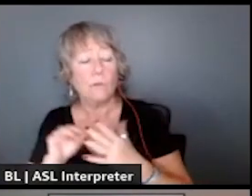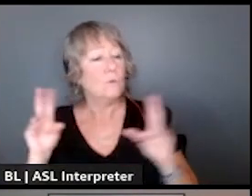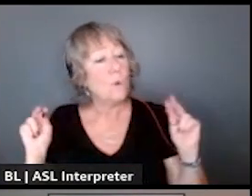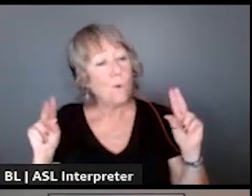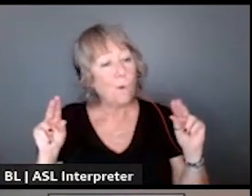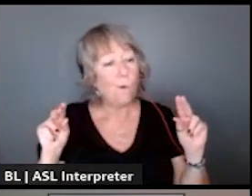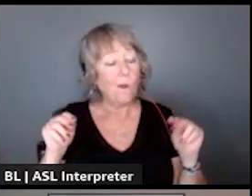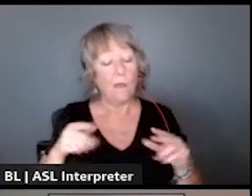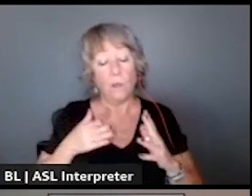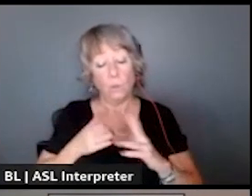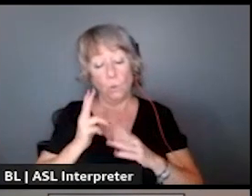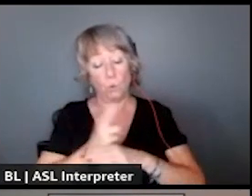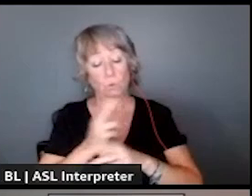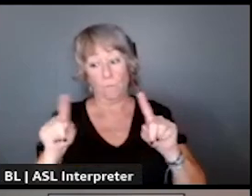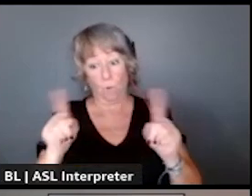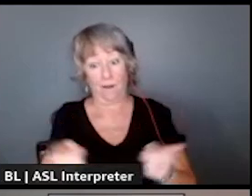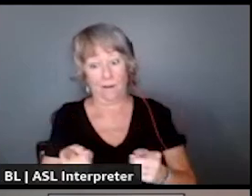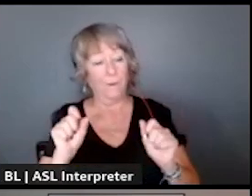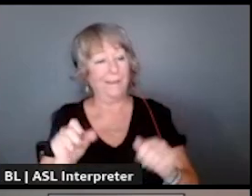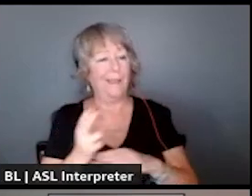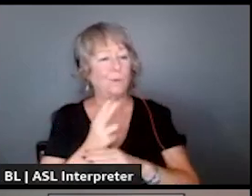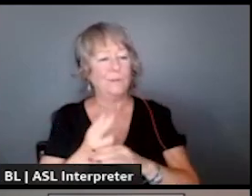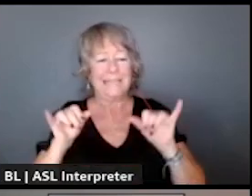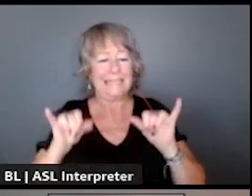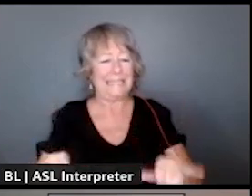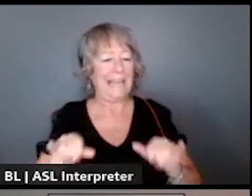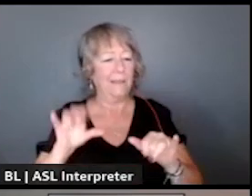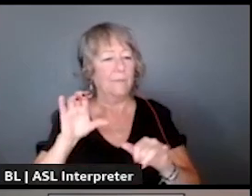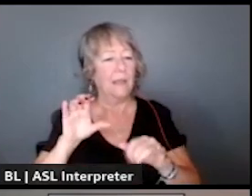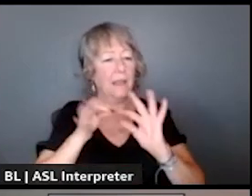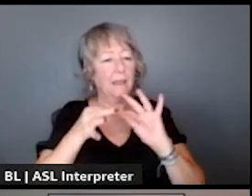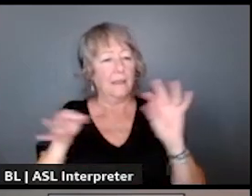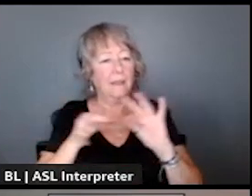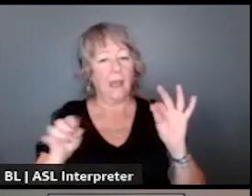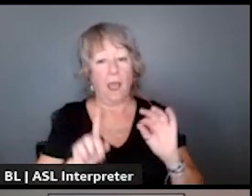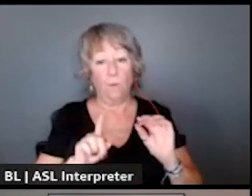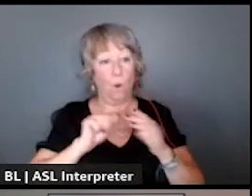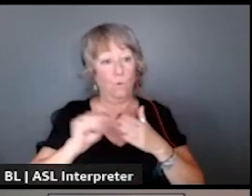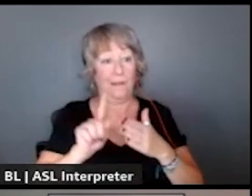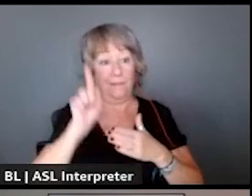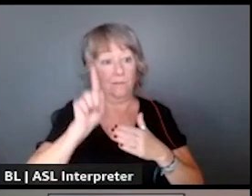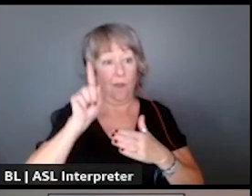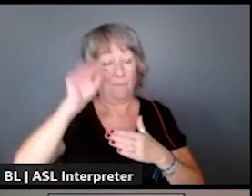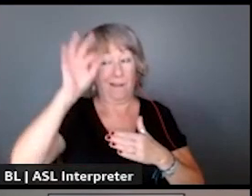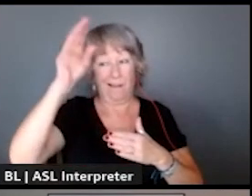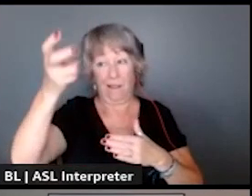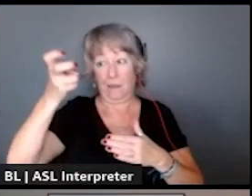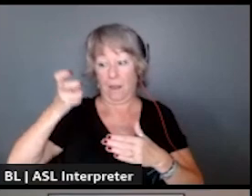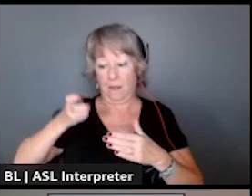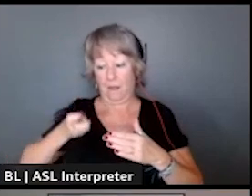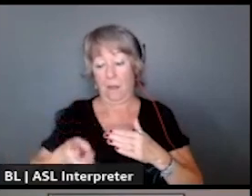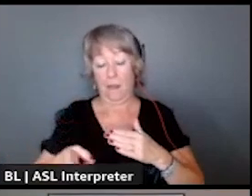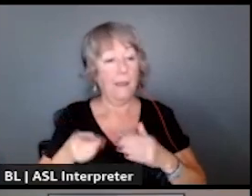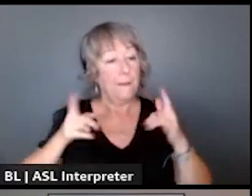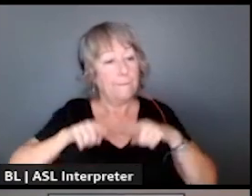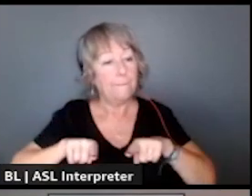crazy concept. That concept to me is crazy, that there are only so many of these computers in the world and that our customers can log on